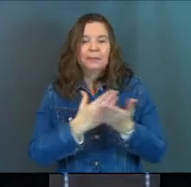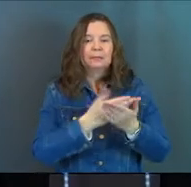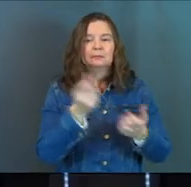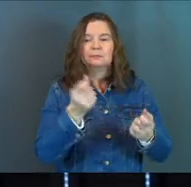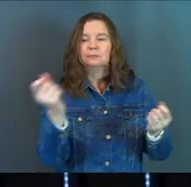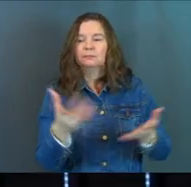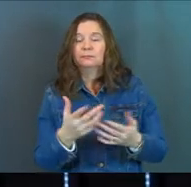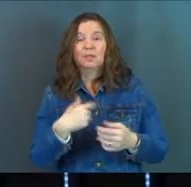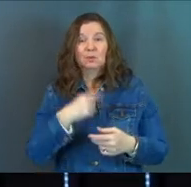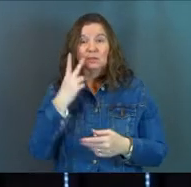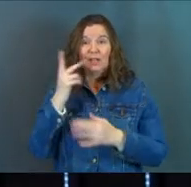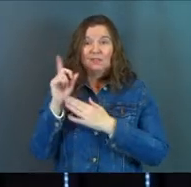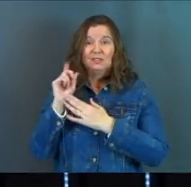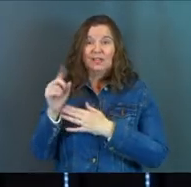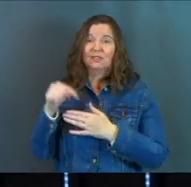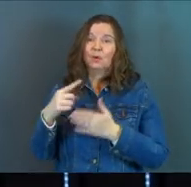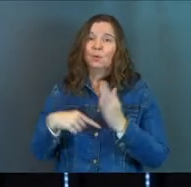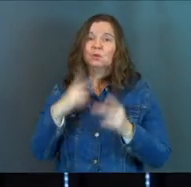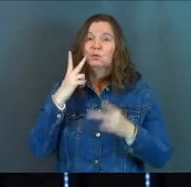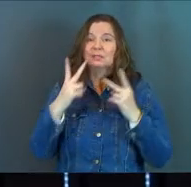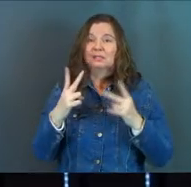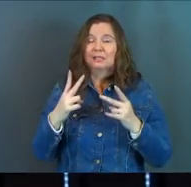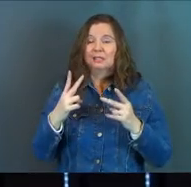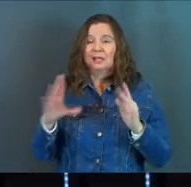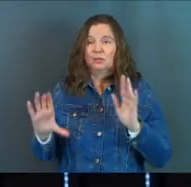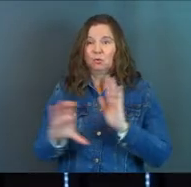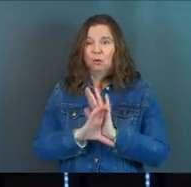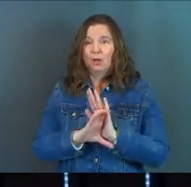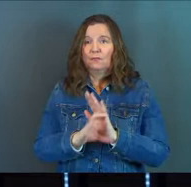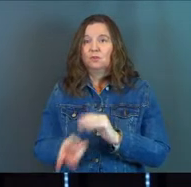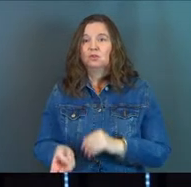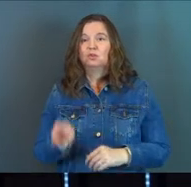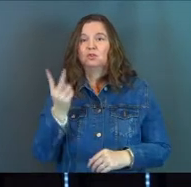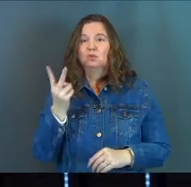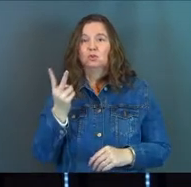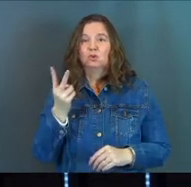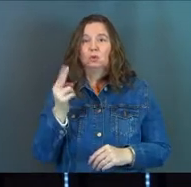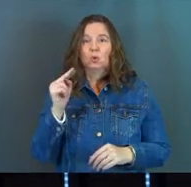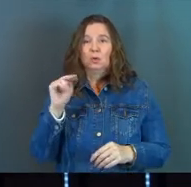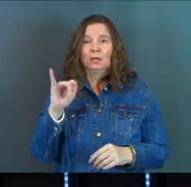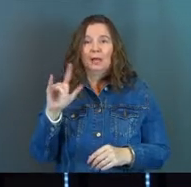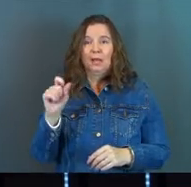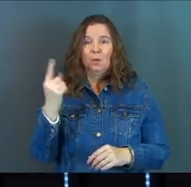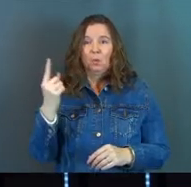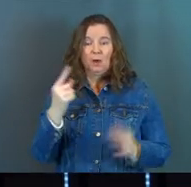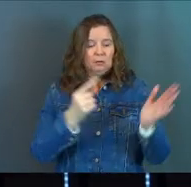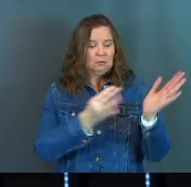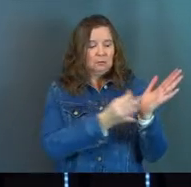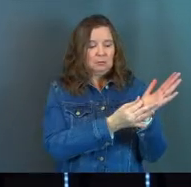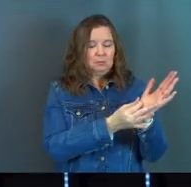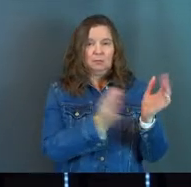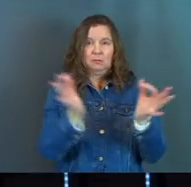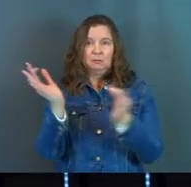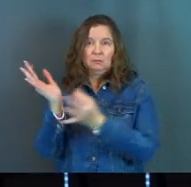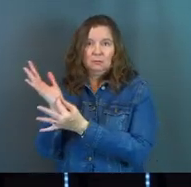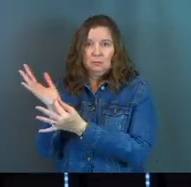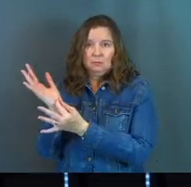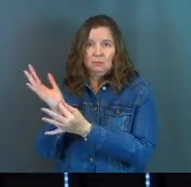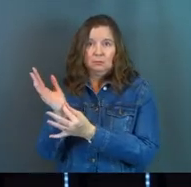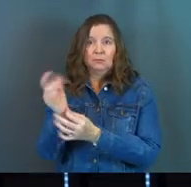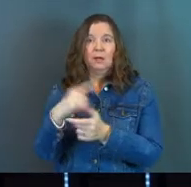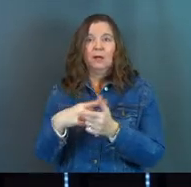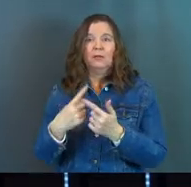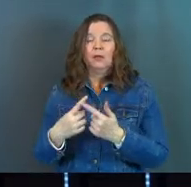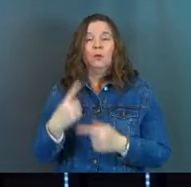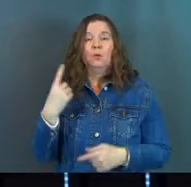piece. And see that for a second. And this is what you see in the graphic here. Two nails, one for each wrist and